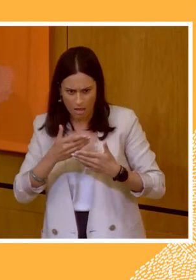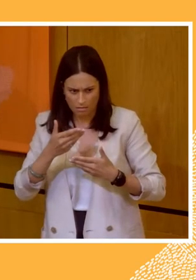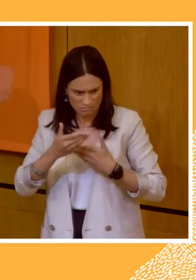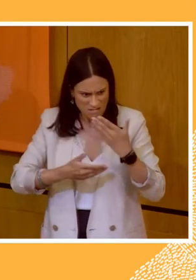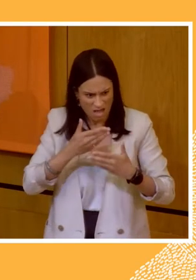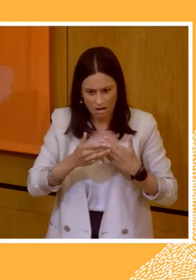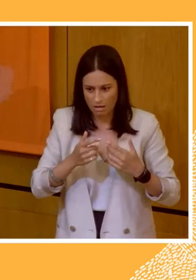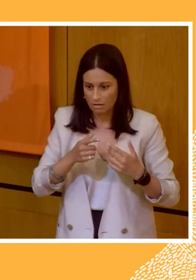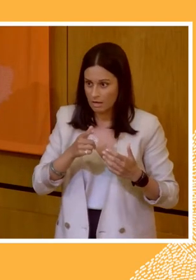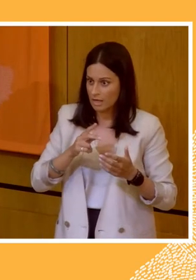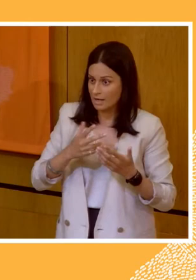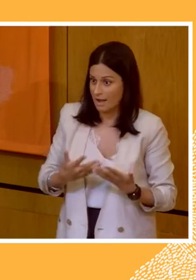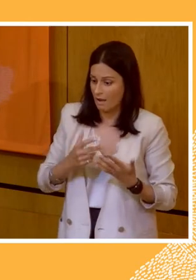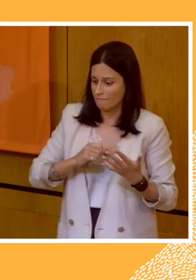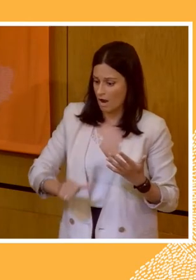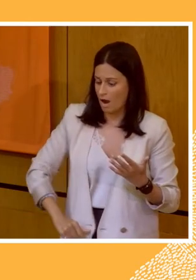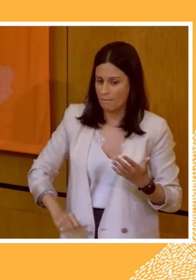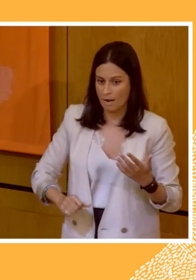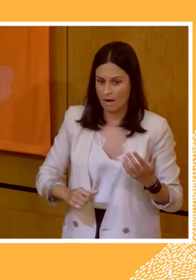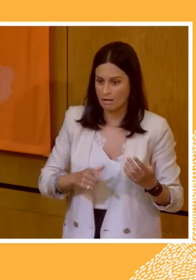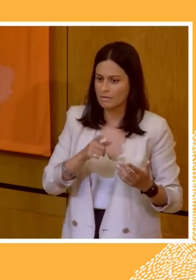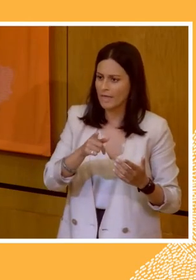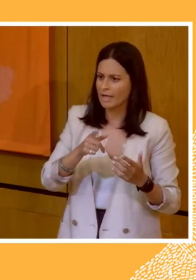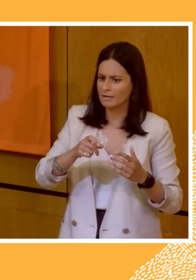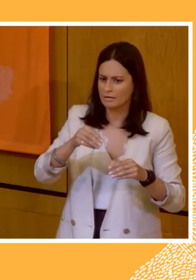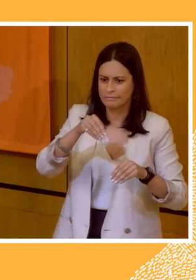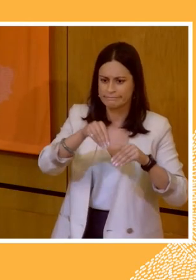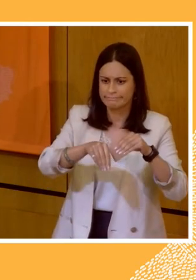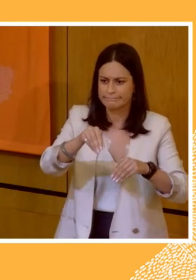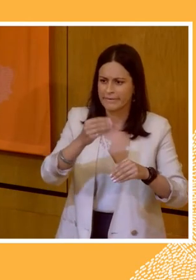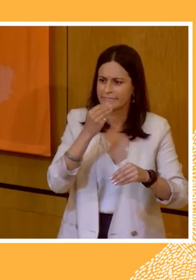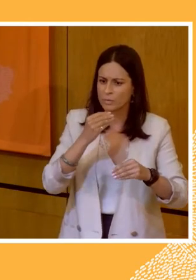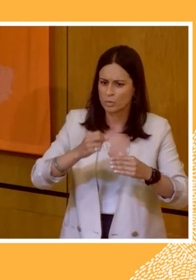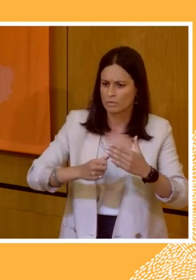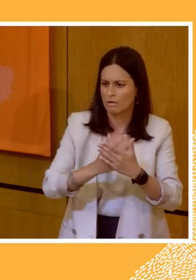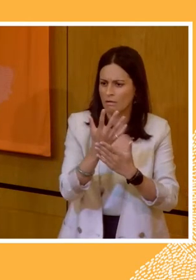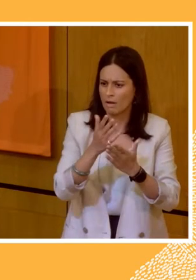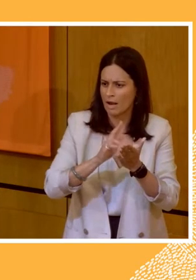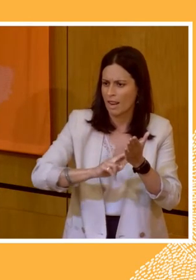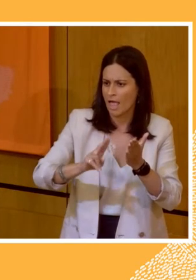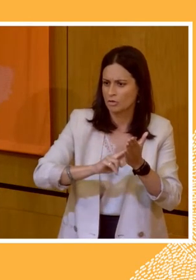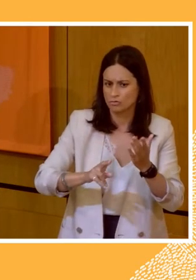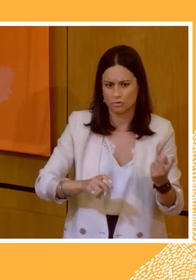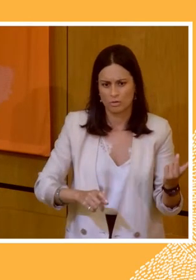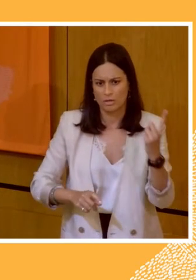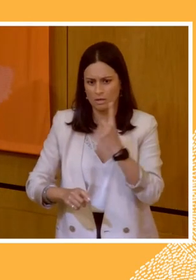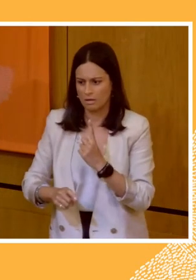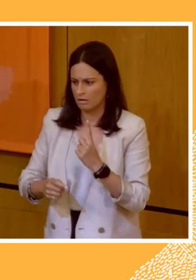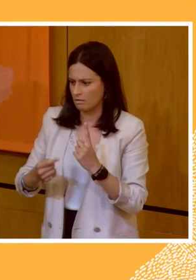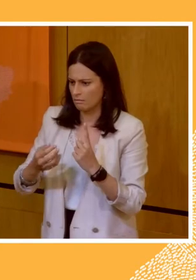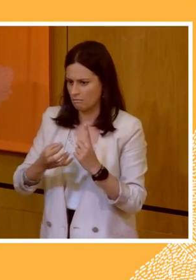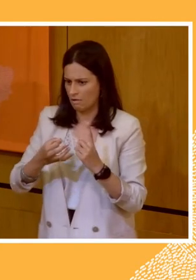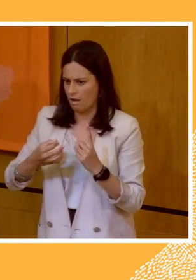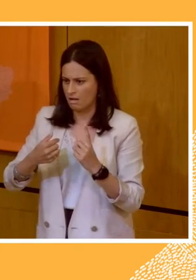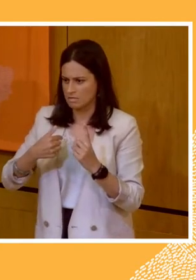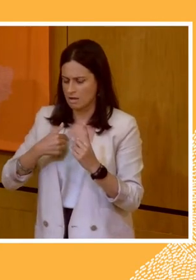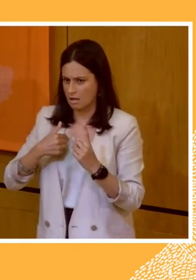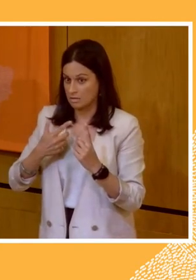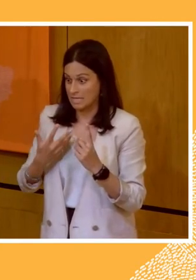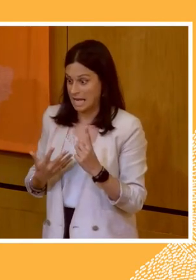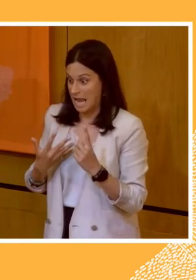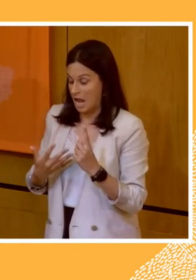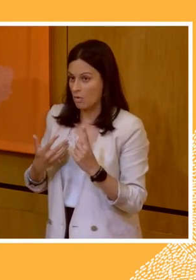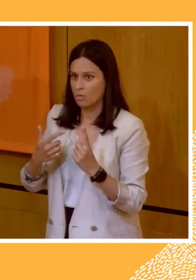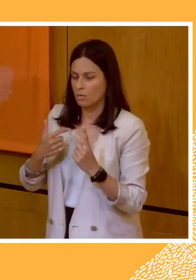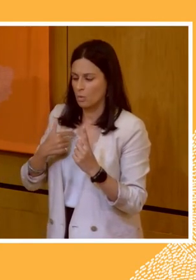grow food naturally come up to us and make us the placeholder for city people who don't understand why